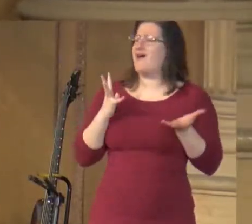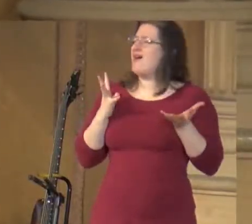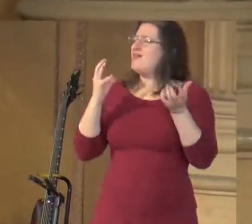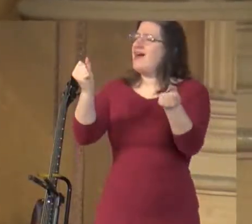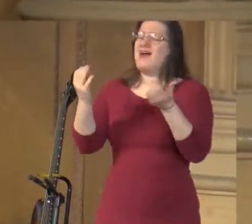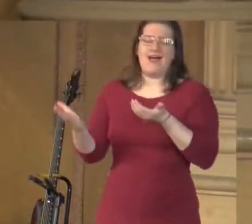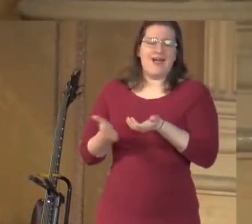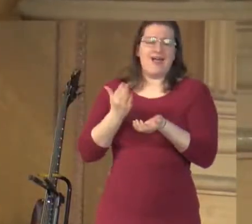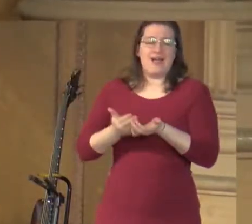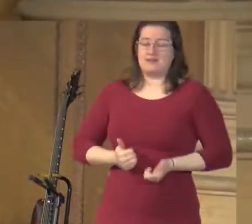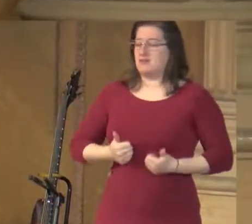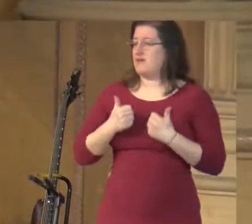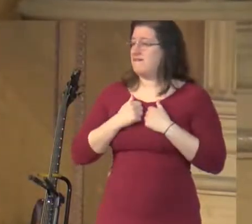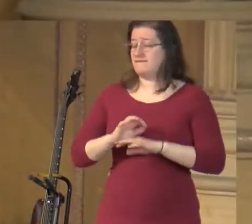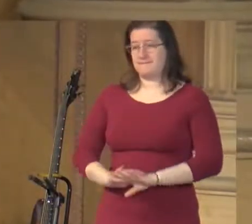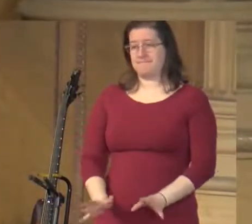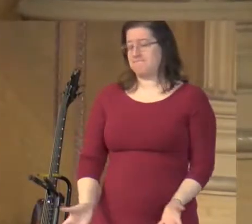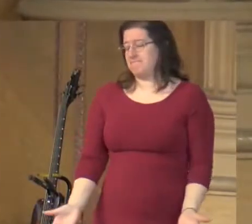life guaranteed